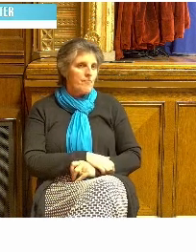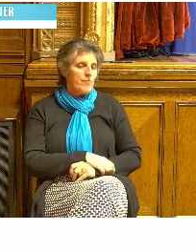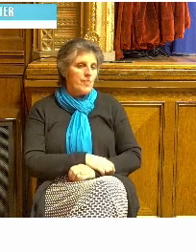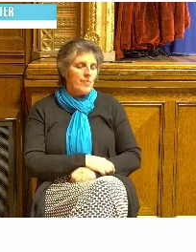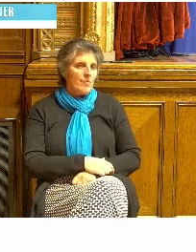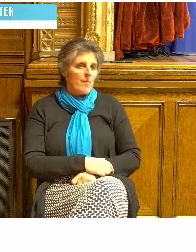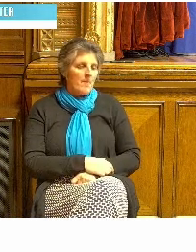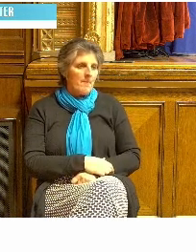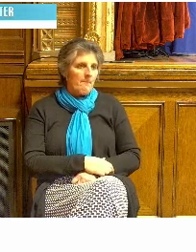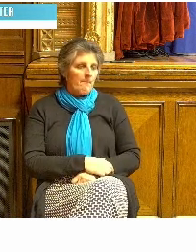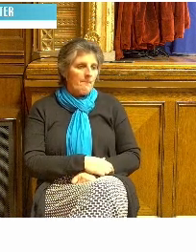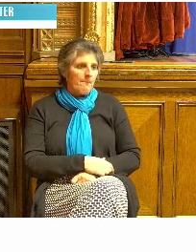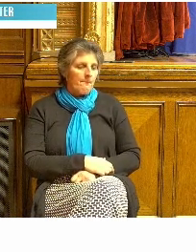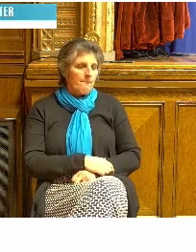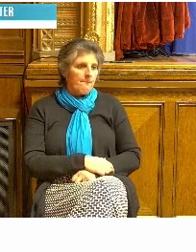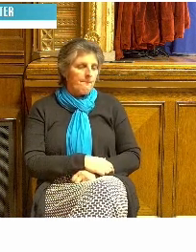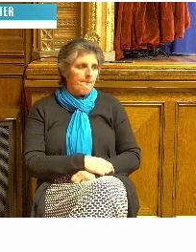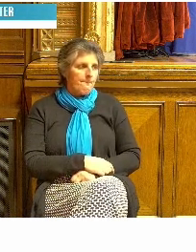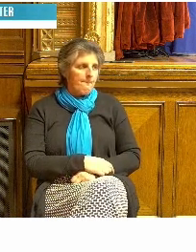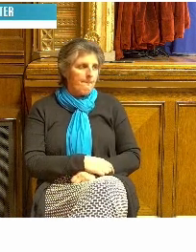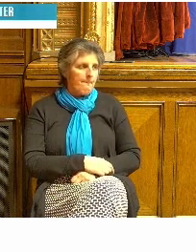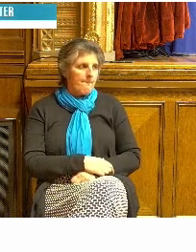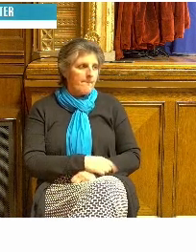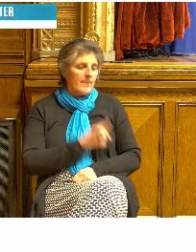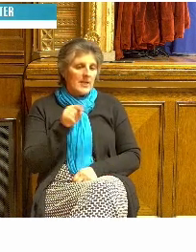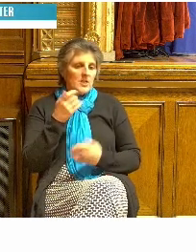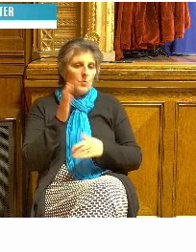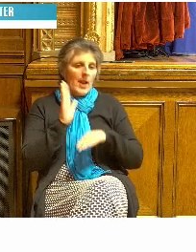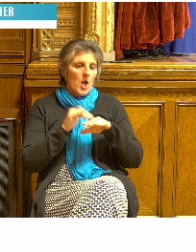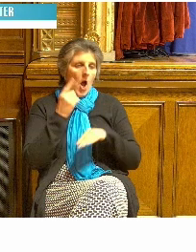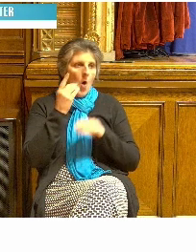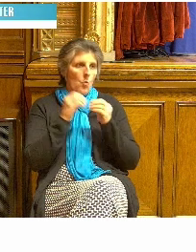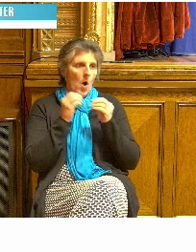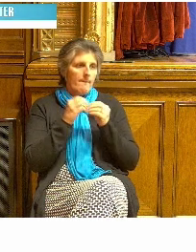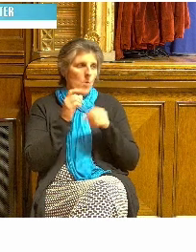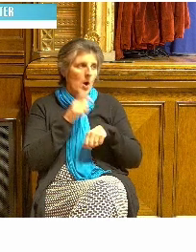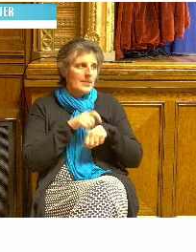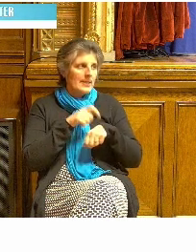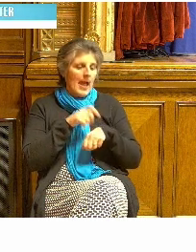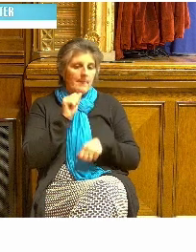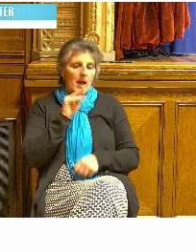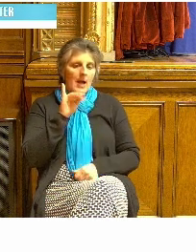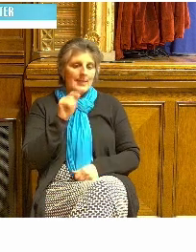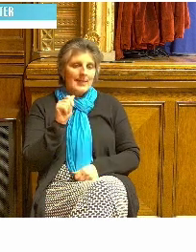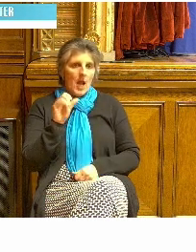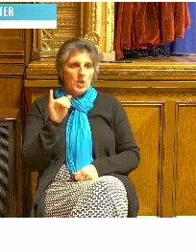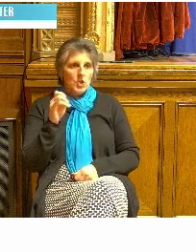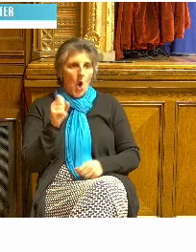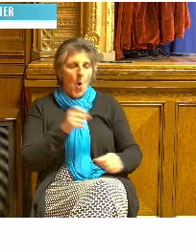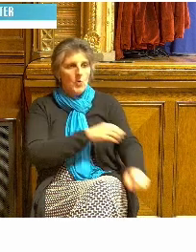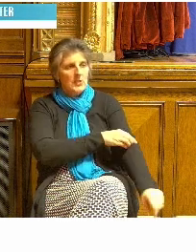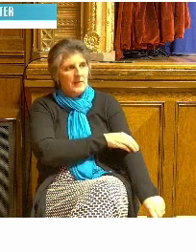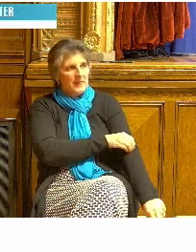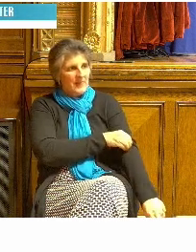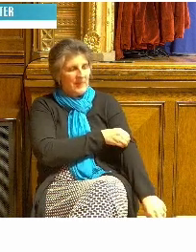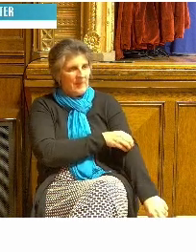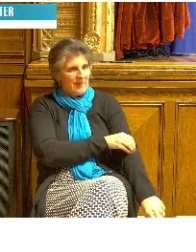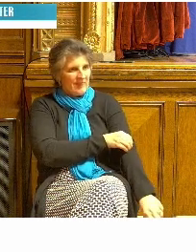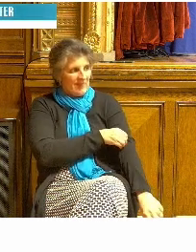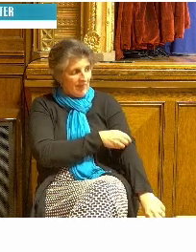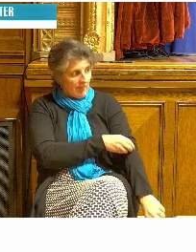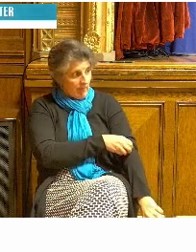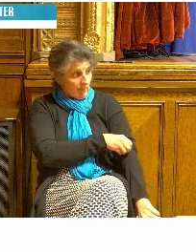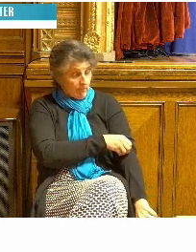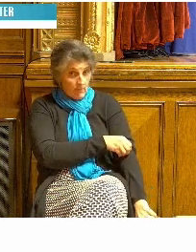Radney. We're grateful for your testimony. I just want to call one more time Anita Jones. Are you still here?